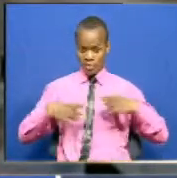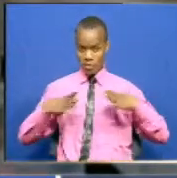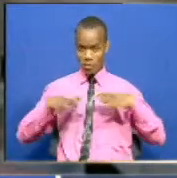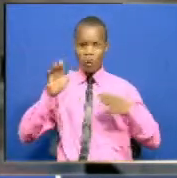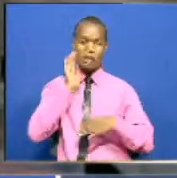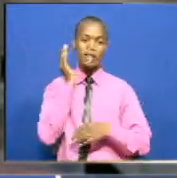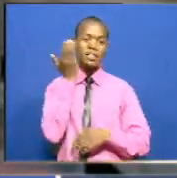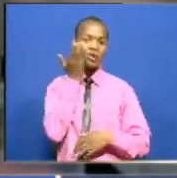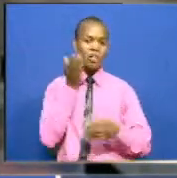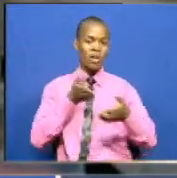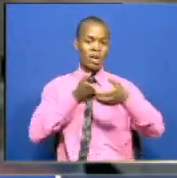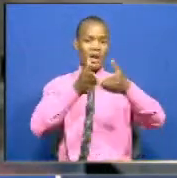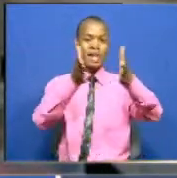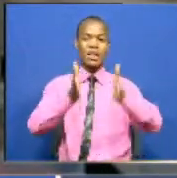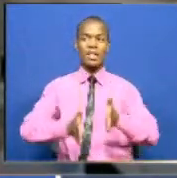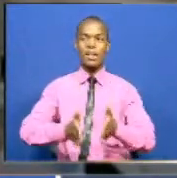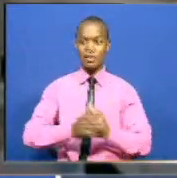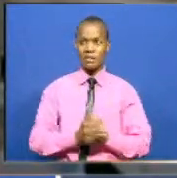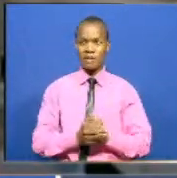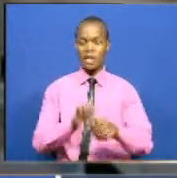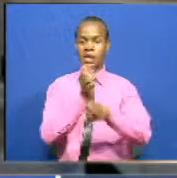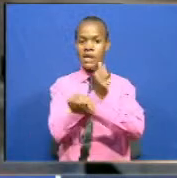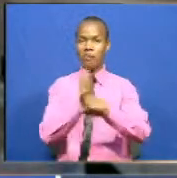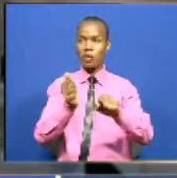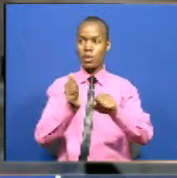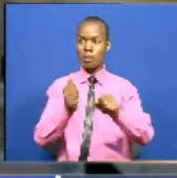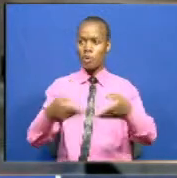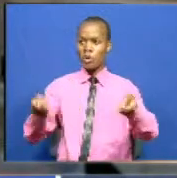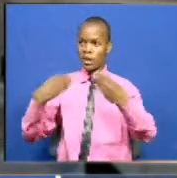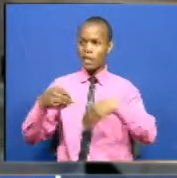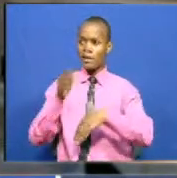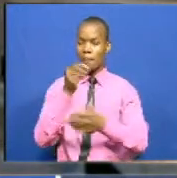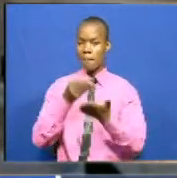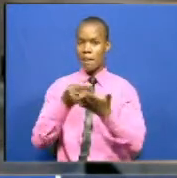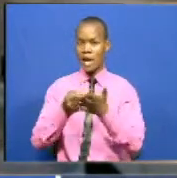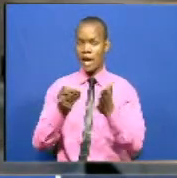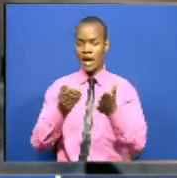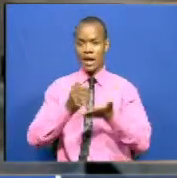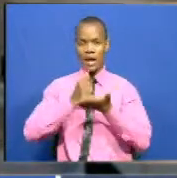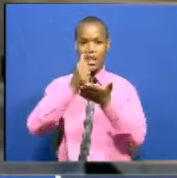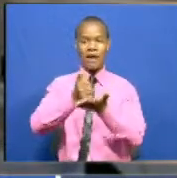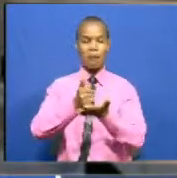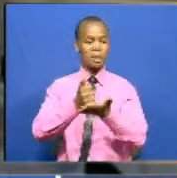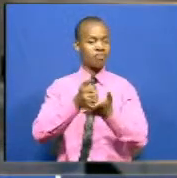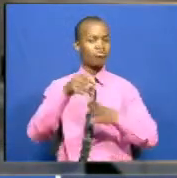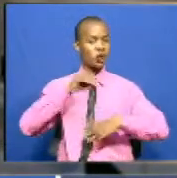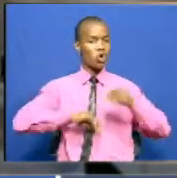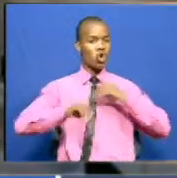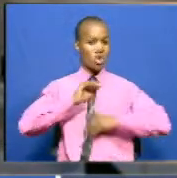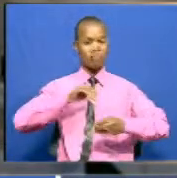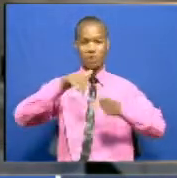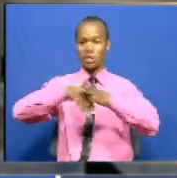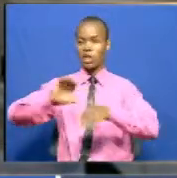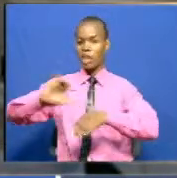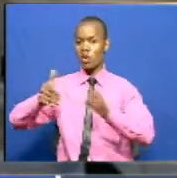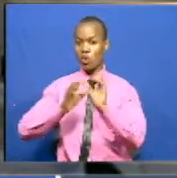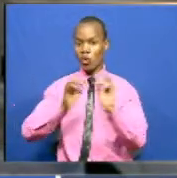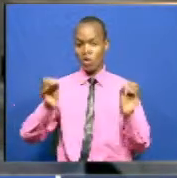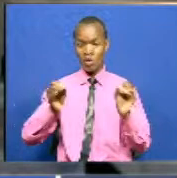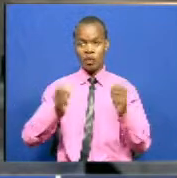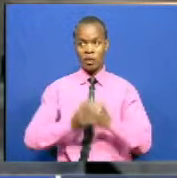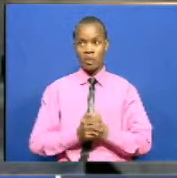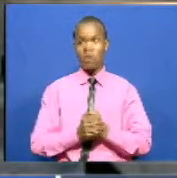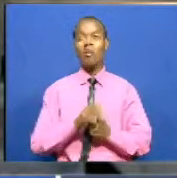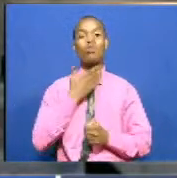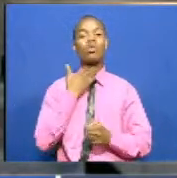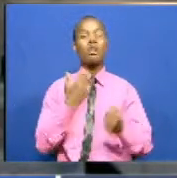leaders. Hakuna vile mutaleta pesa ya kuja kusaidia ufisadi kwa hii county. You want to help, and I want the